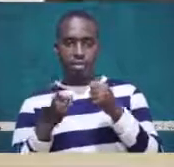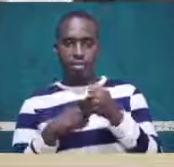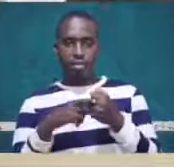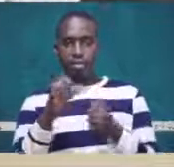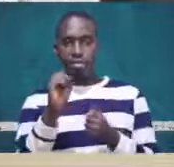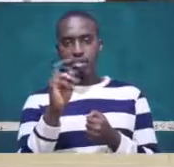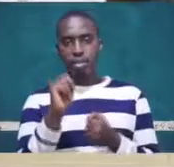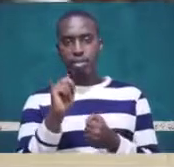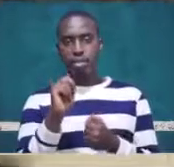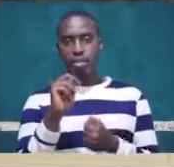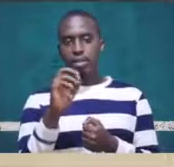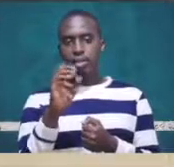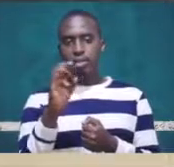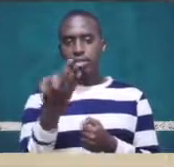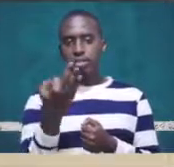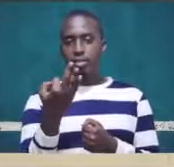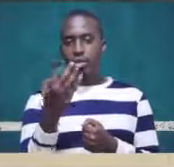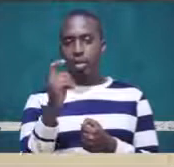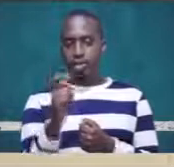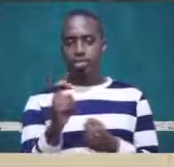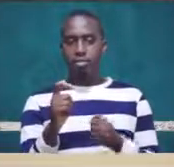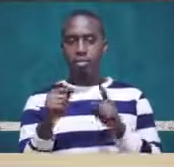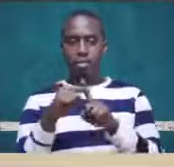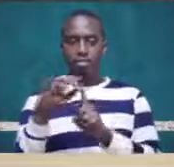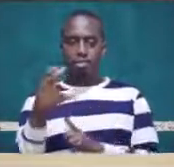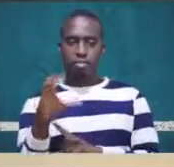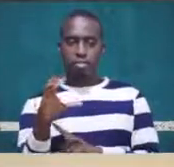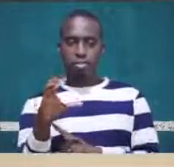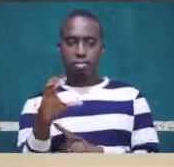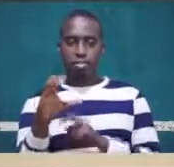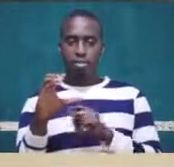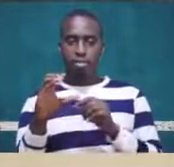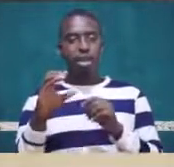3x plus c. I hope it is clear.